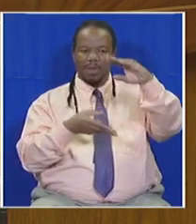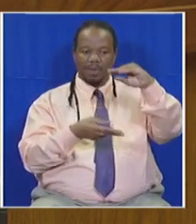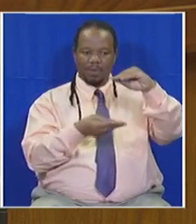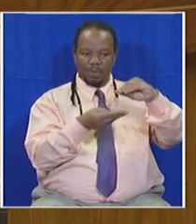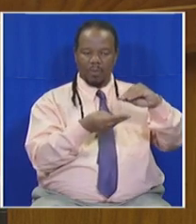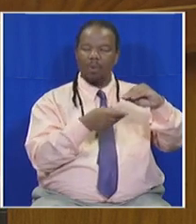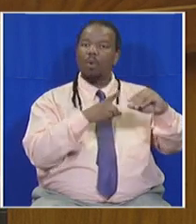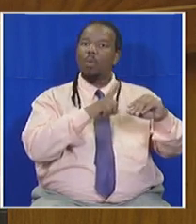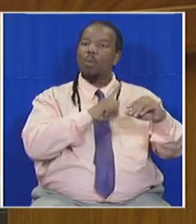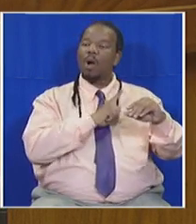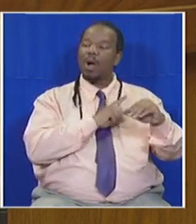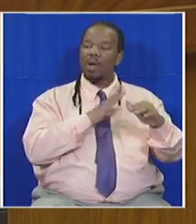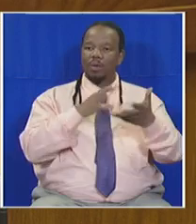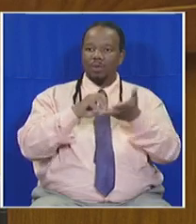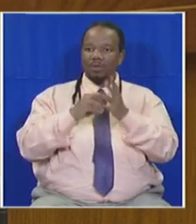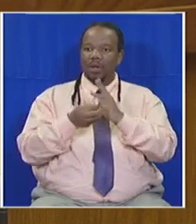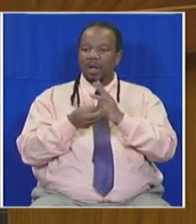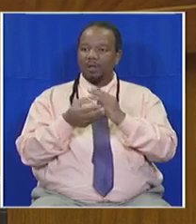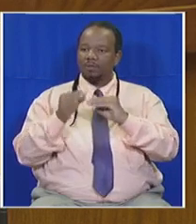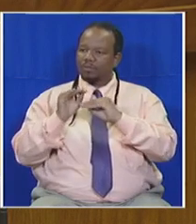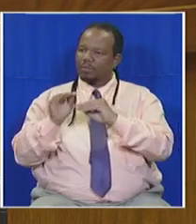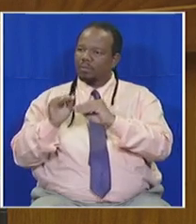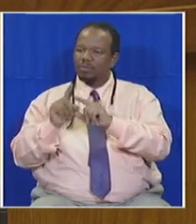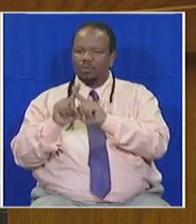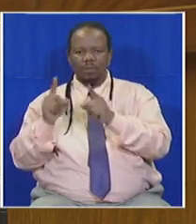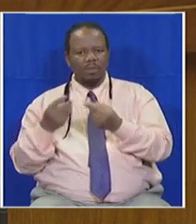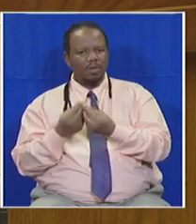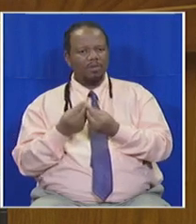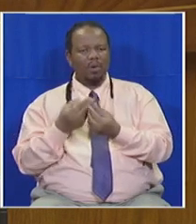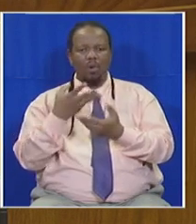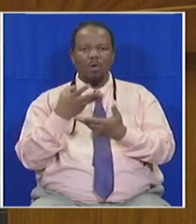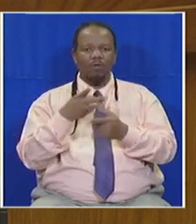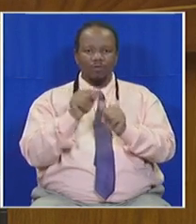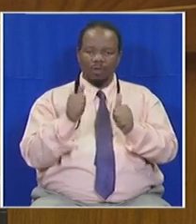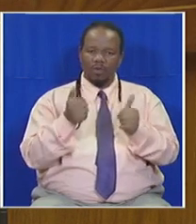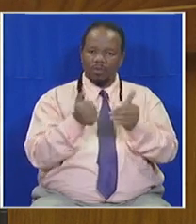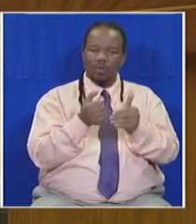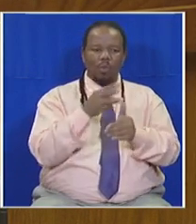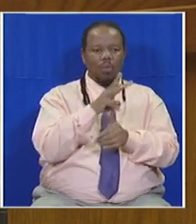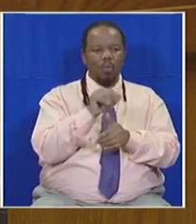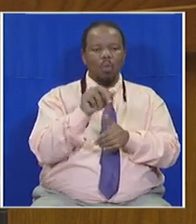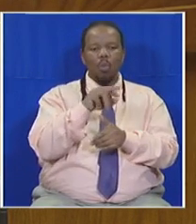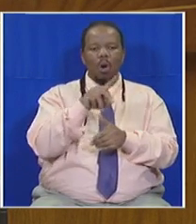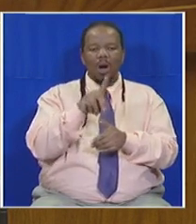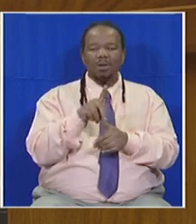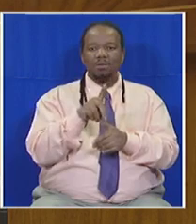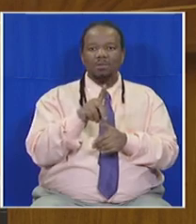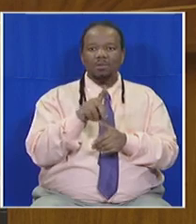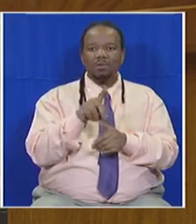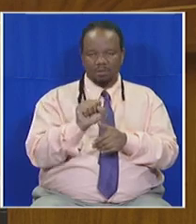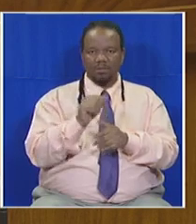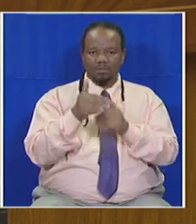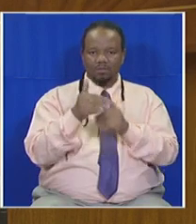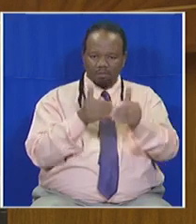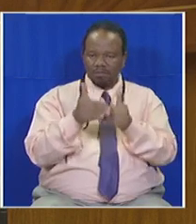sustainable and consolidated viable wall-to-wall municipalities. This is indeed progress, and